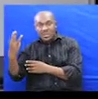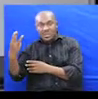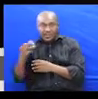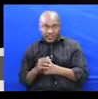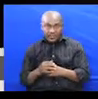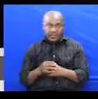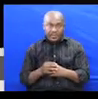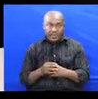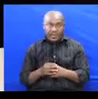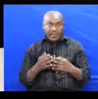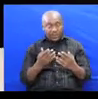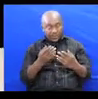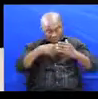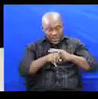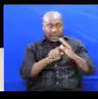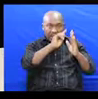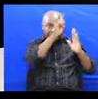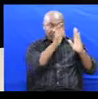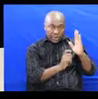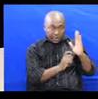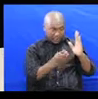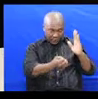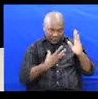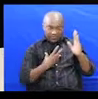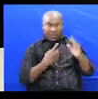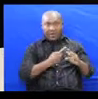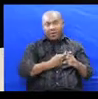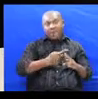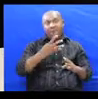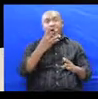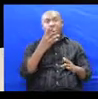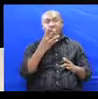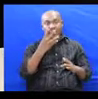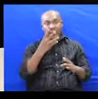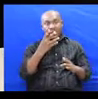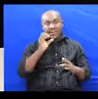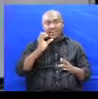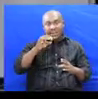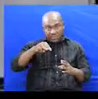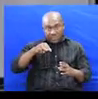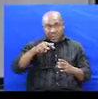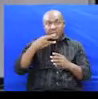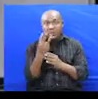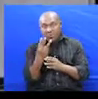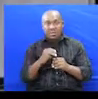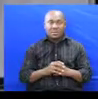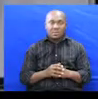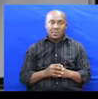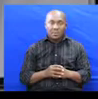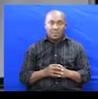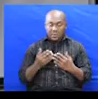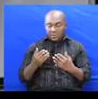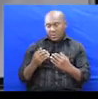what has been given? We are given 400 centimeter cubic. We are given 400 centimeter cubic. Then